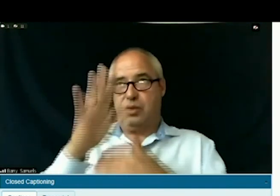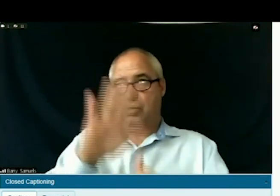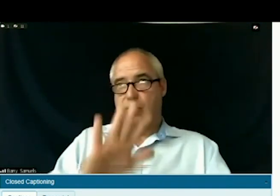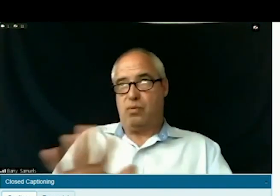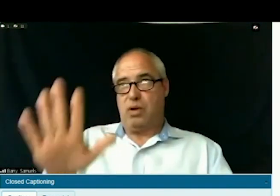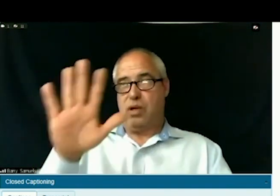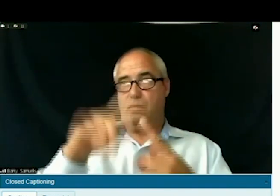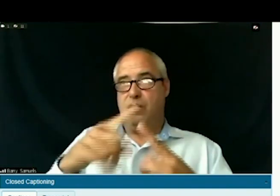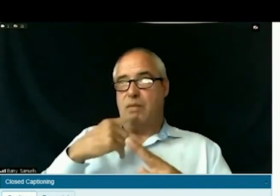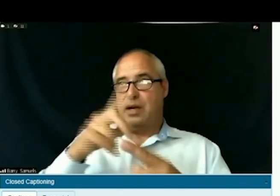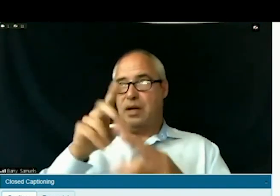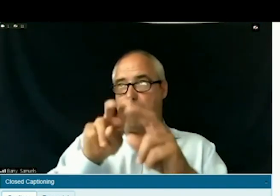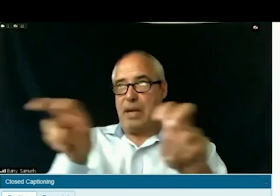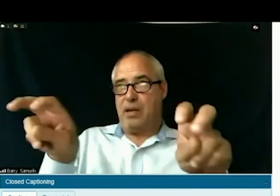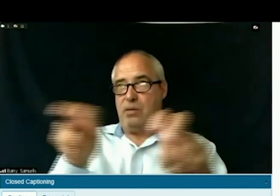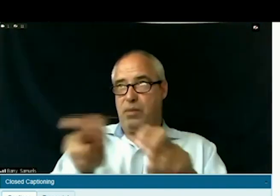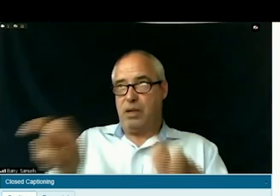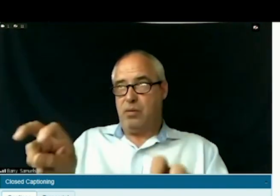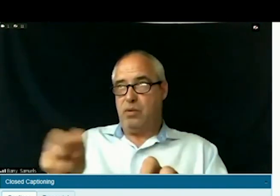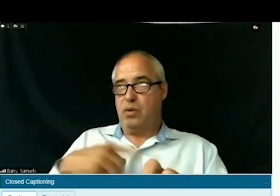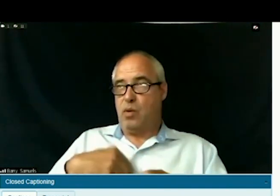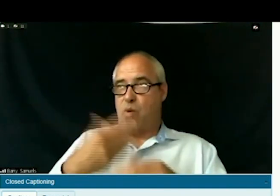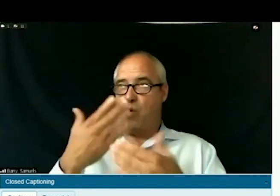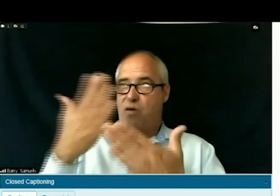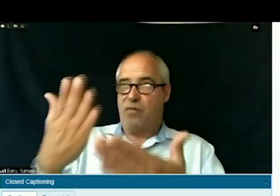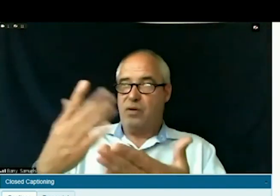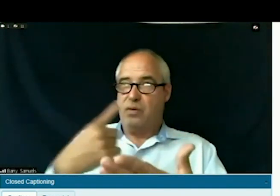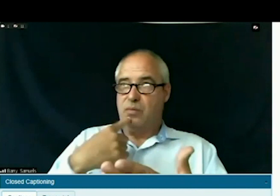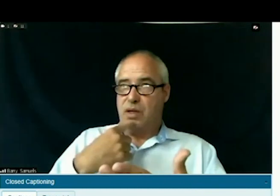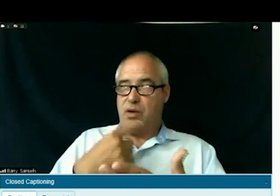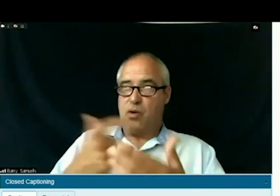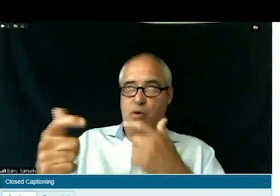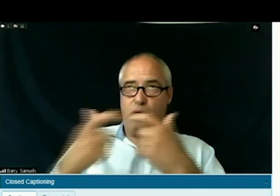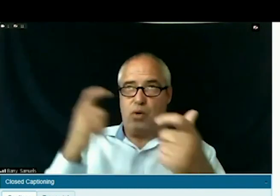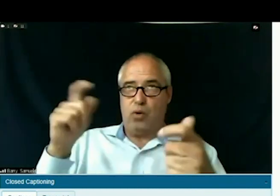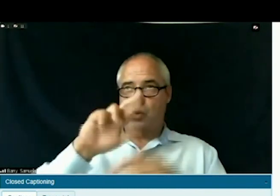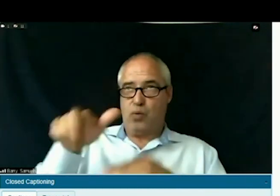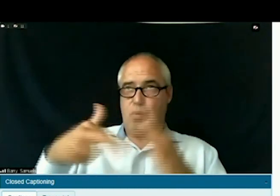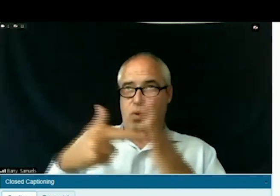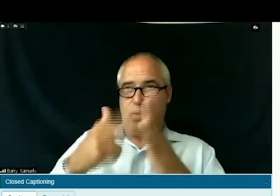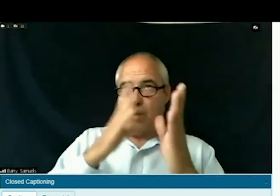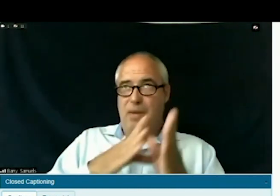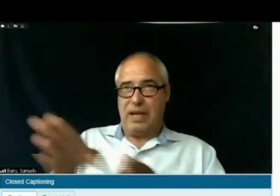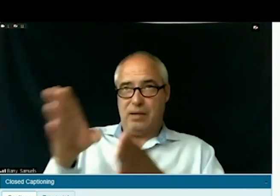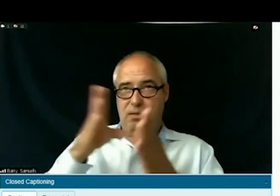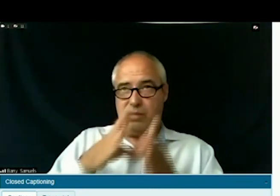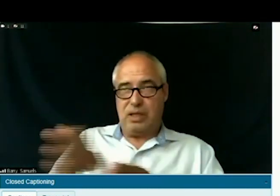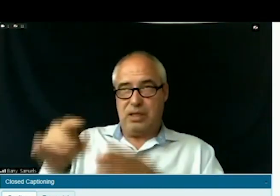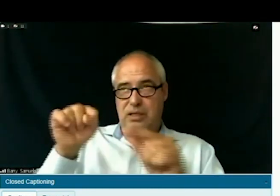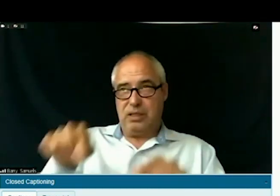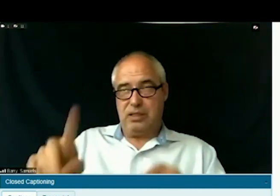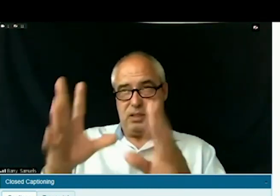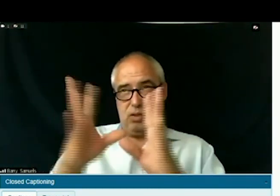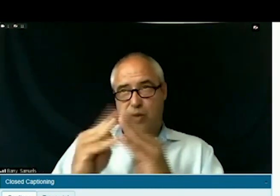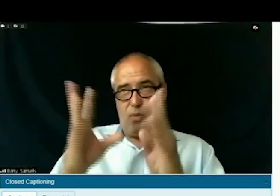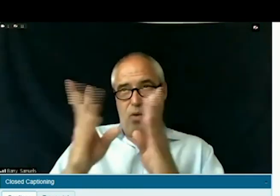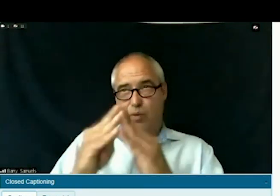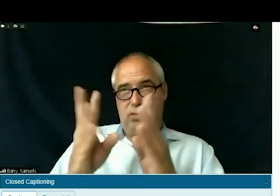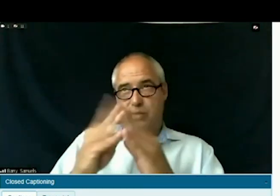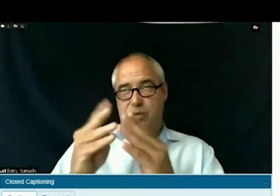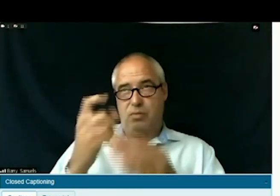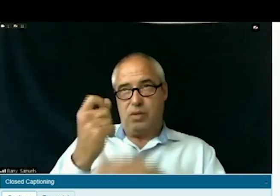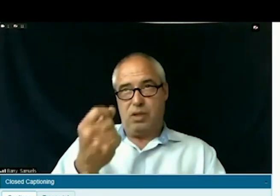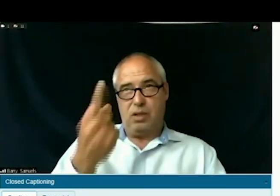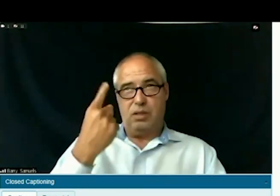the panels that were offered. I had a large role in planning this symposium. But understanding